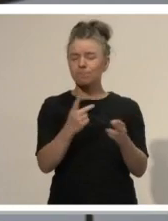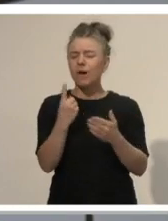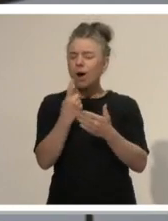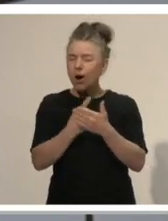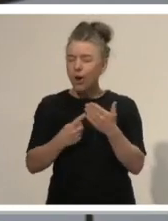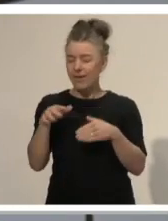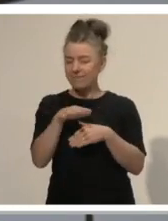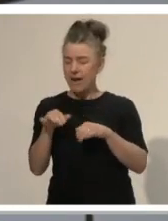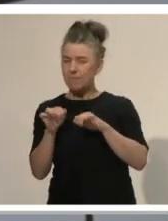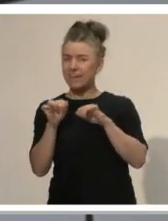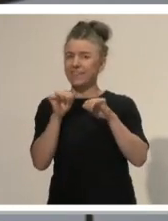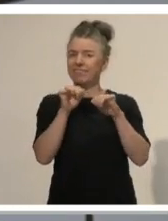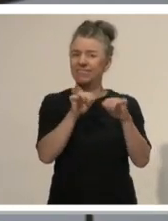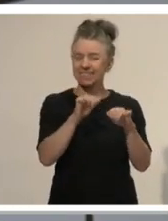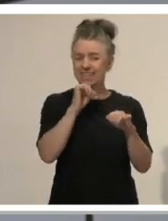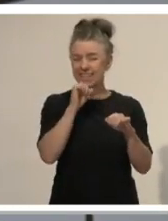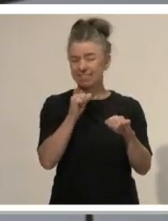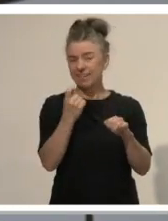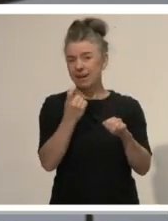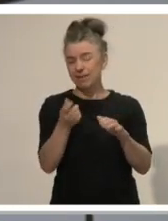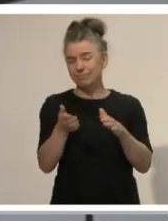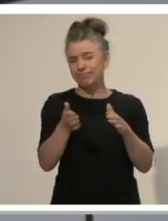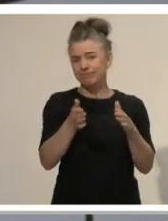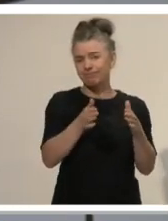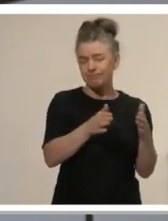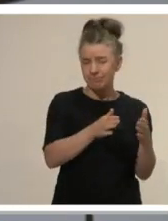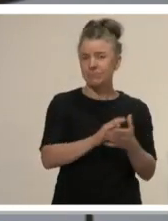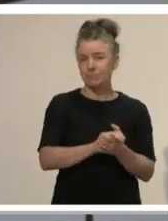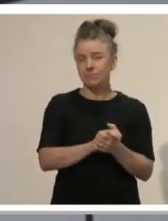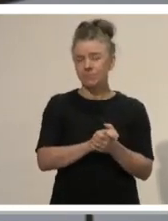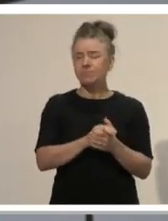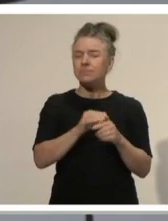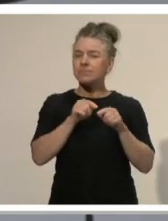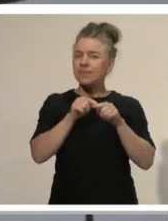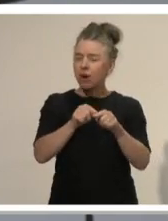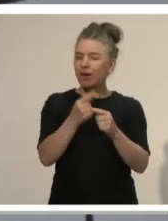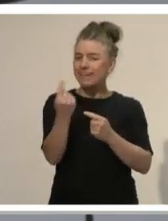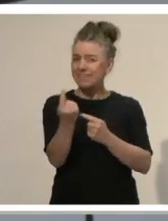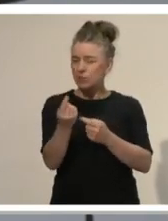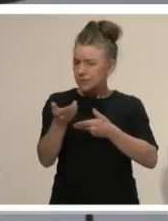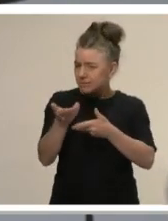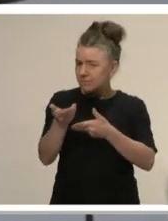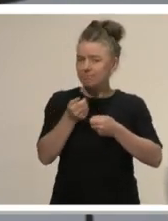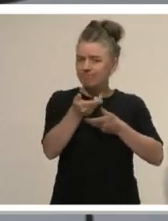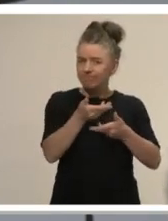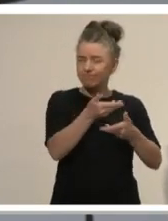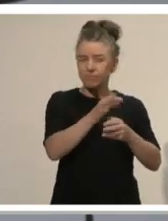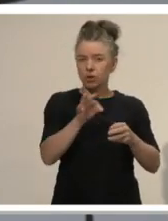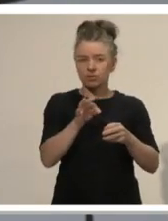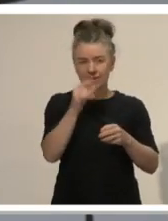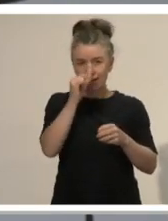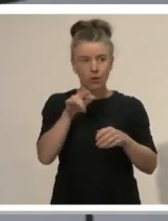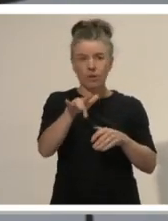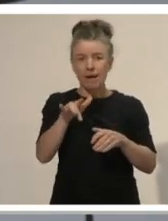compassionate care reasons will be considered, and that will be on a case-by-case basis. General practices, of